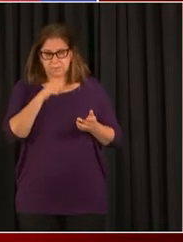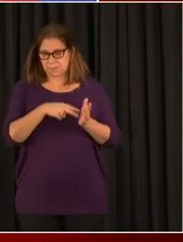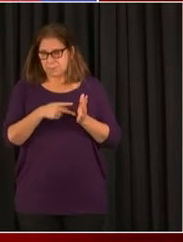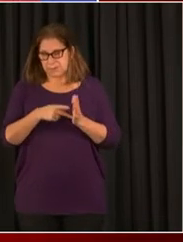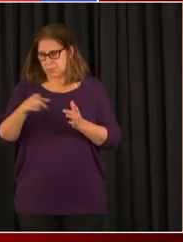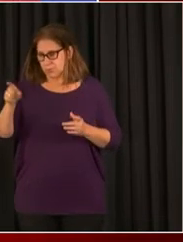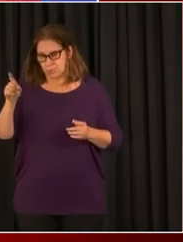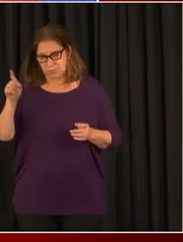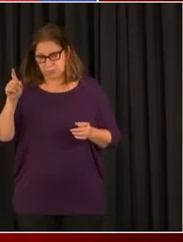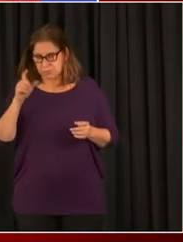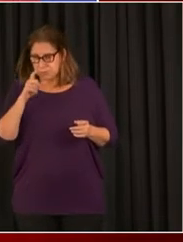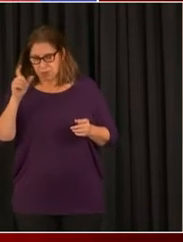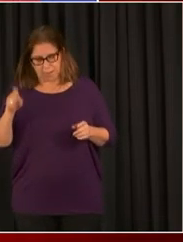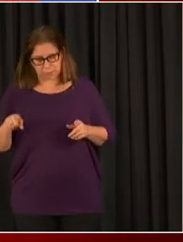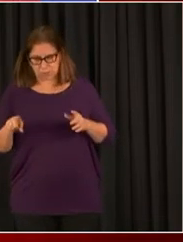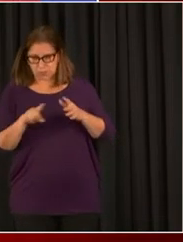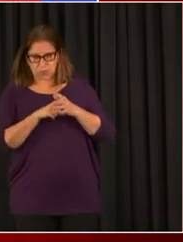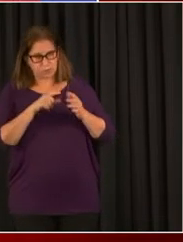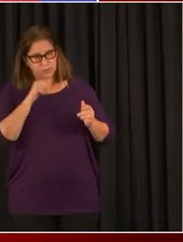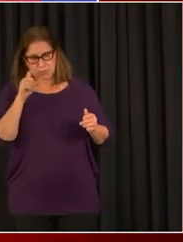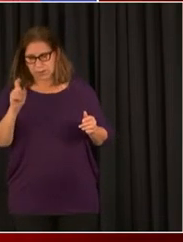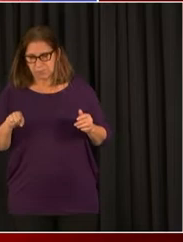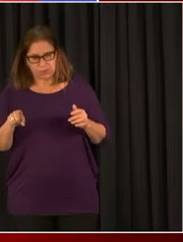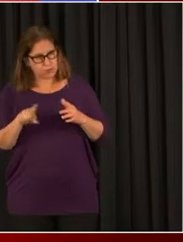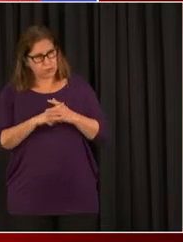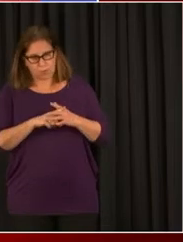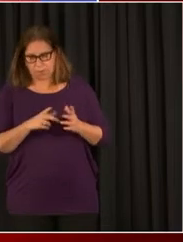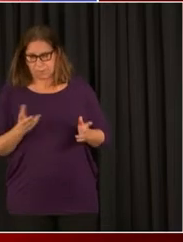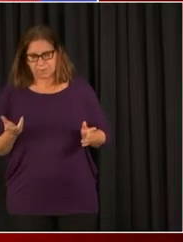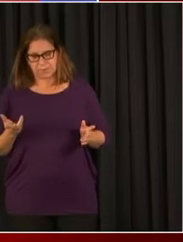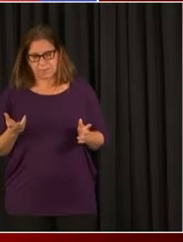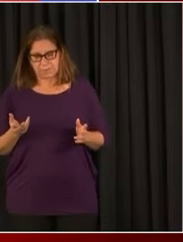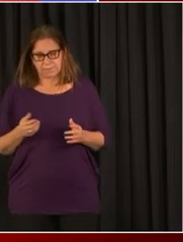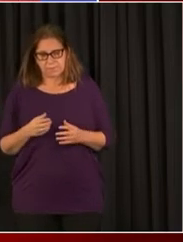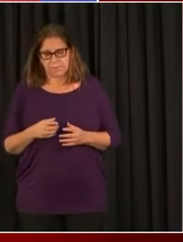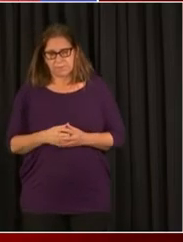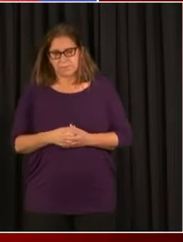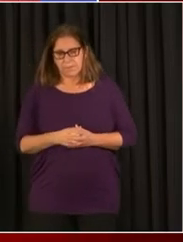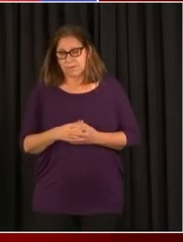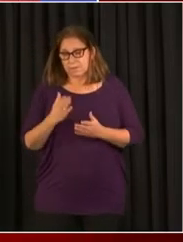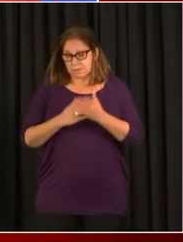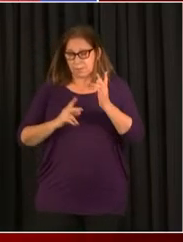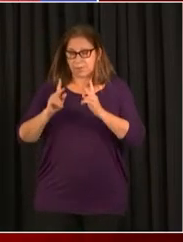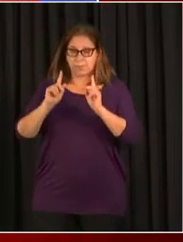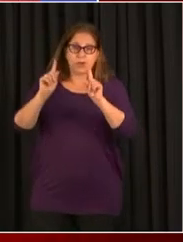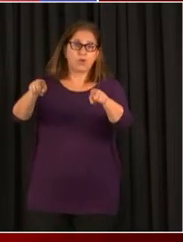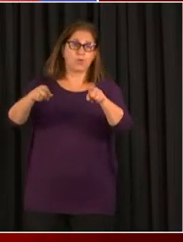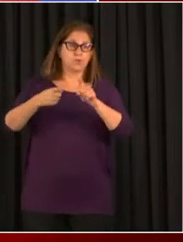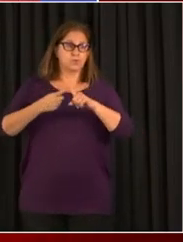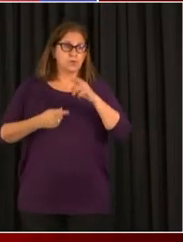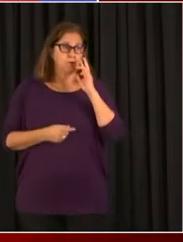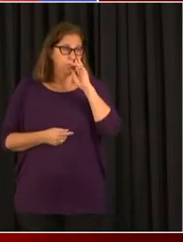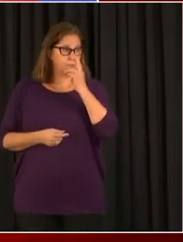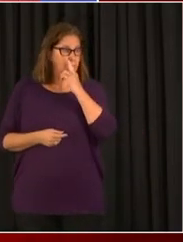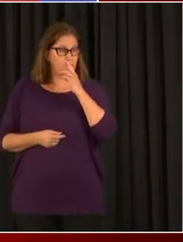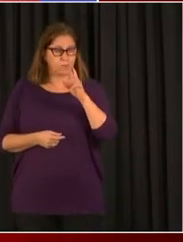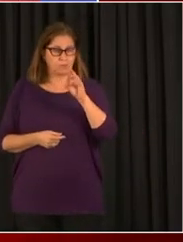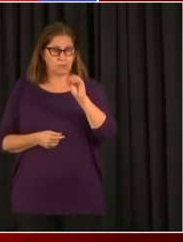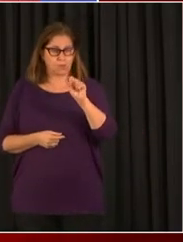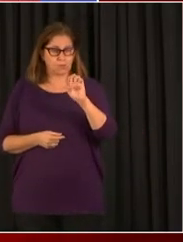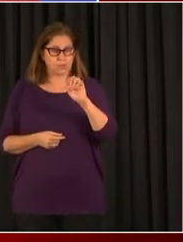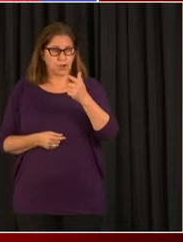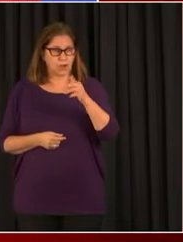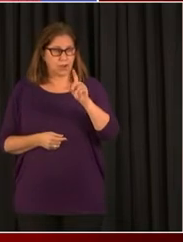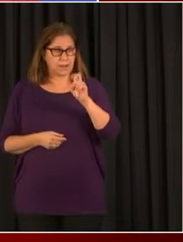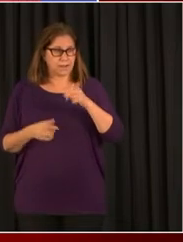were a number of people who attended that Rose Garden event who became sick, who were quite embarrassed by